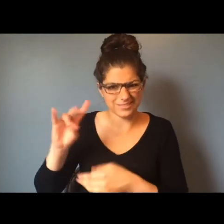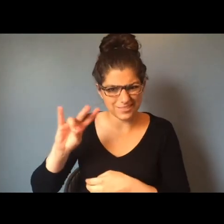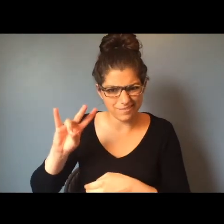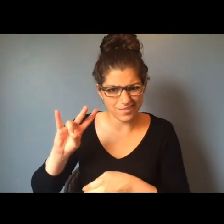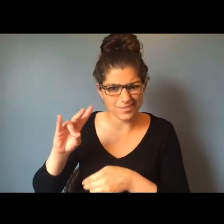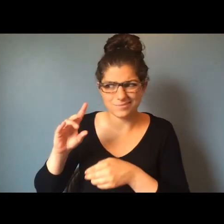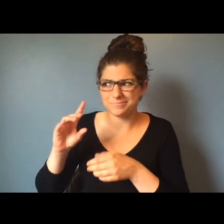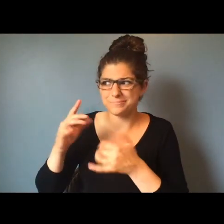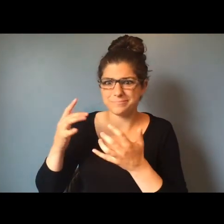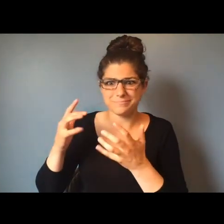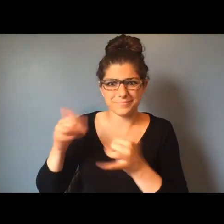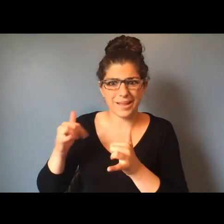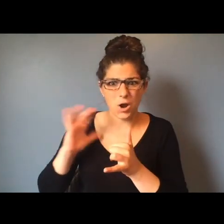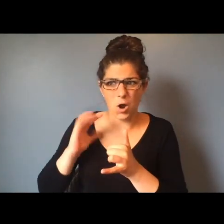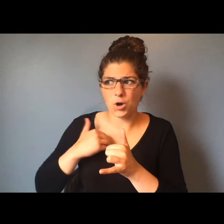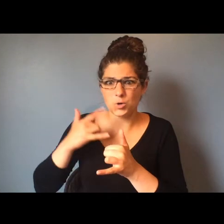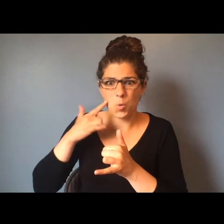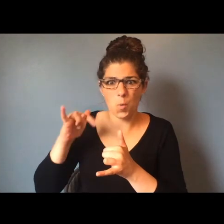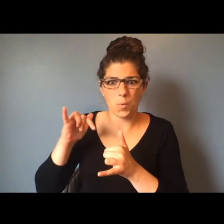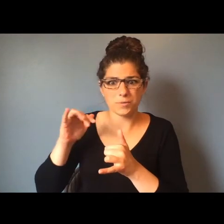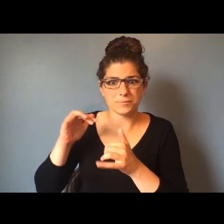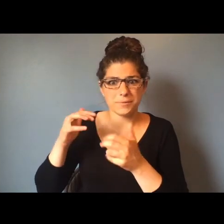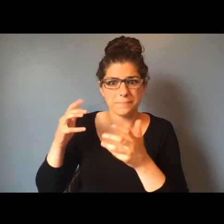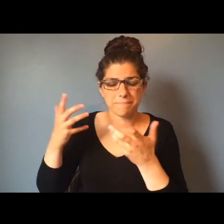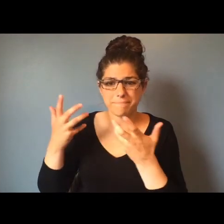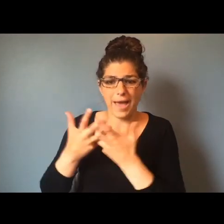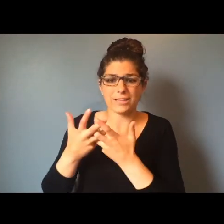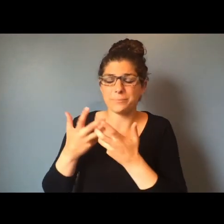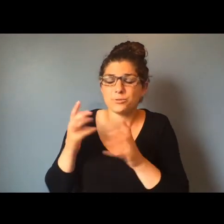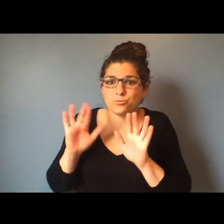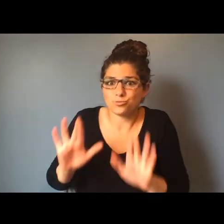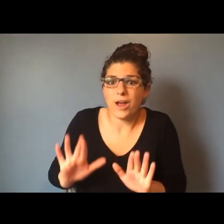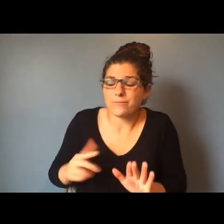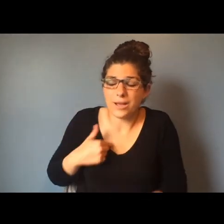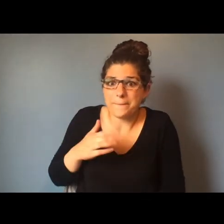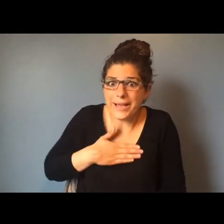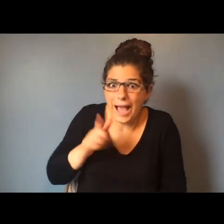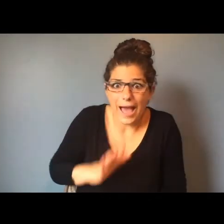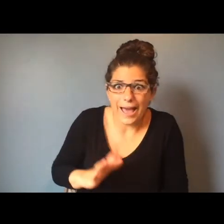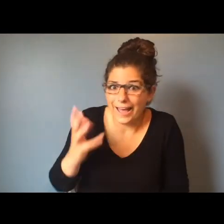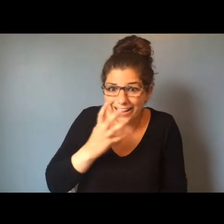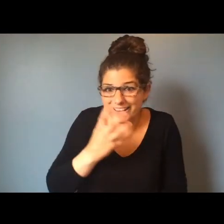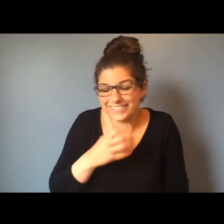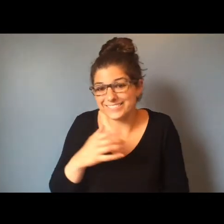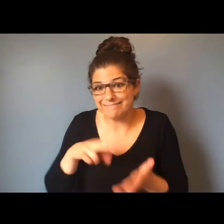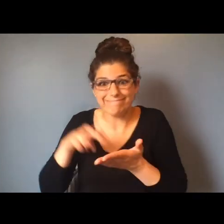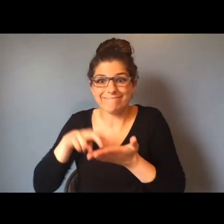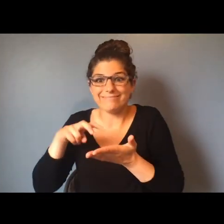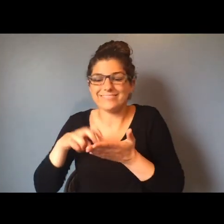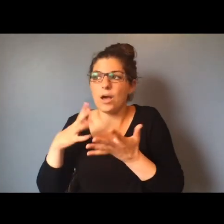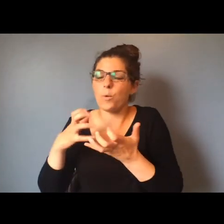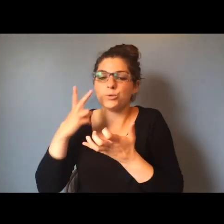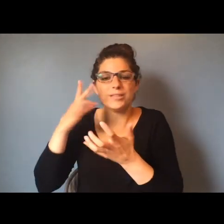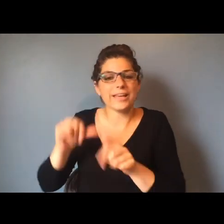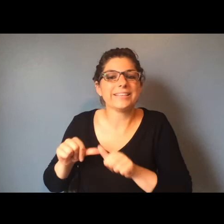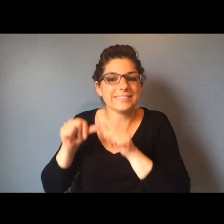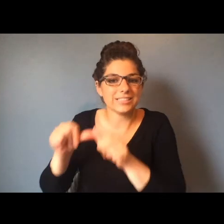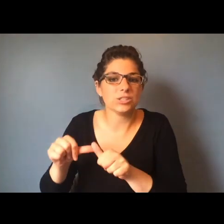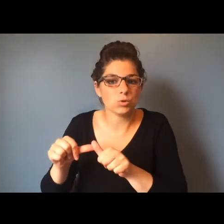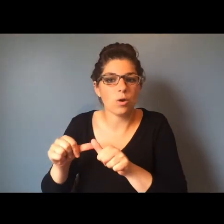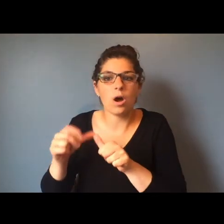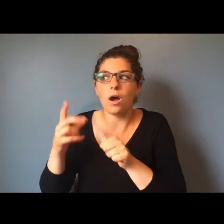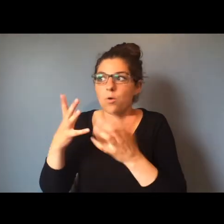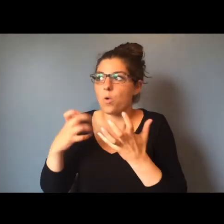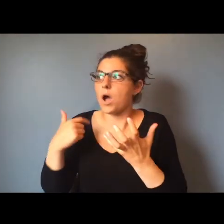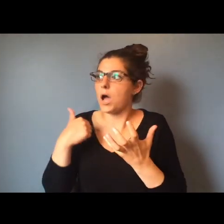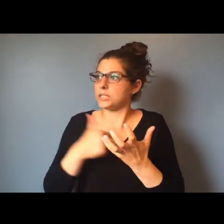like, oh my God, like, what? So I wanted to see it continue in that light. I want